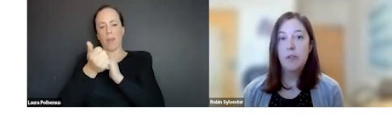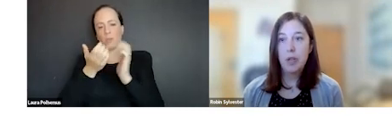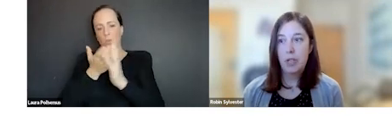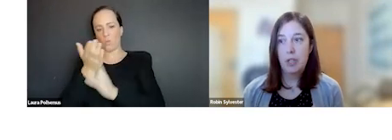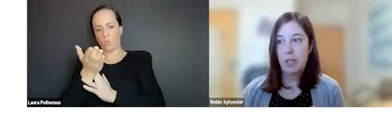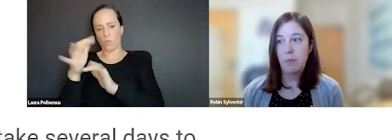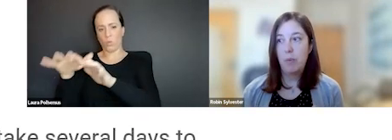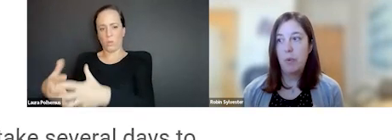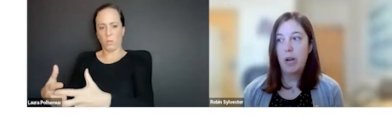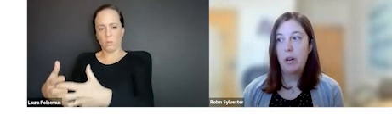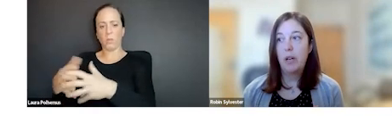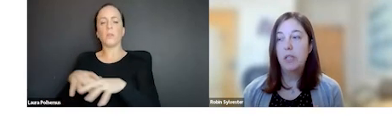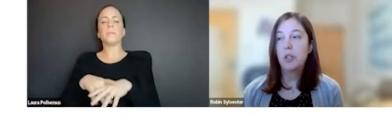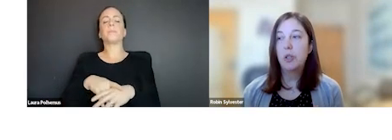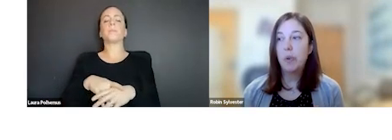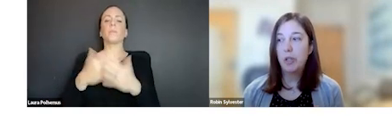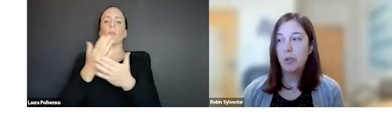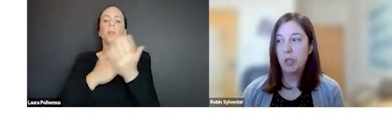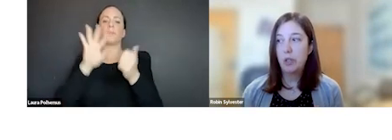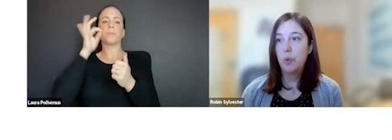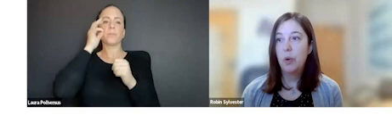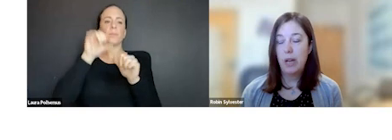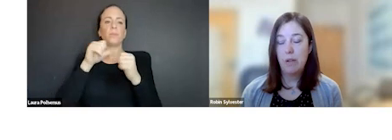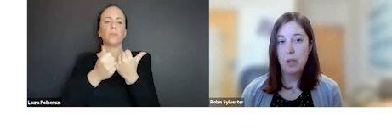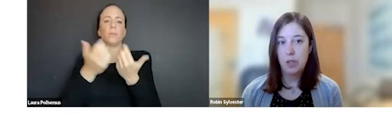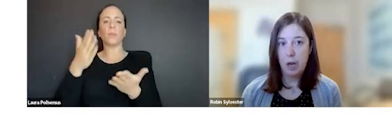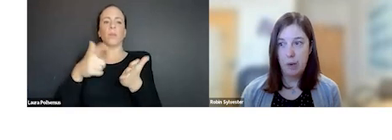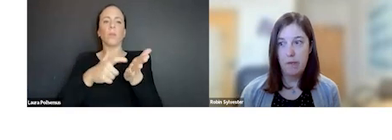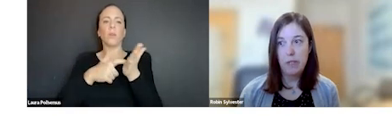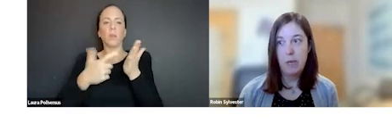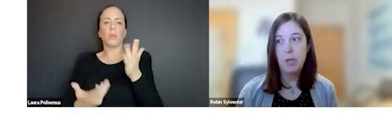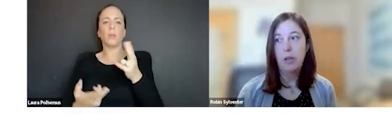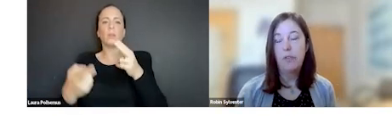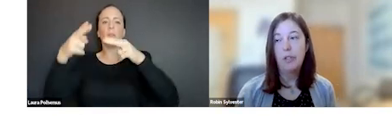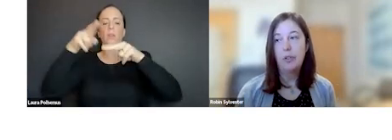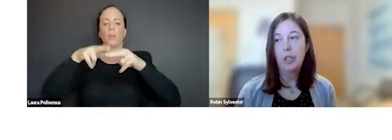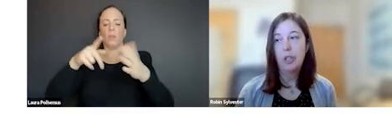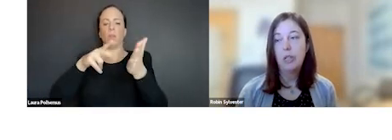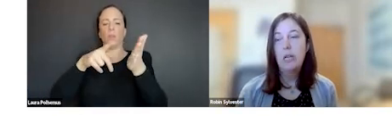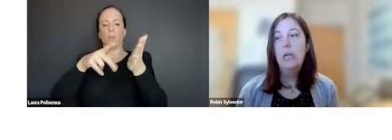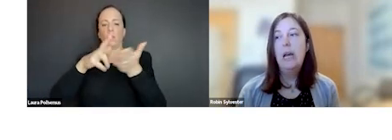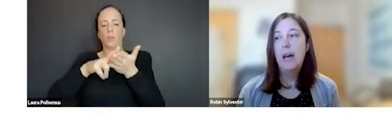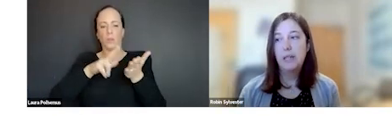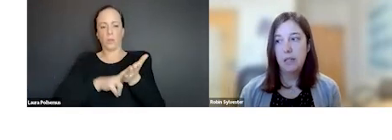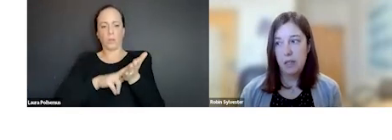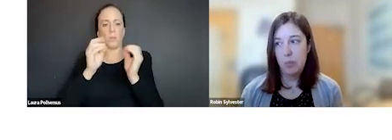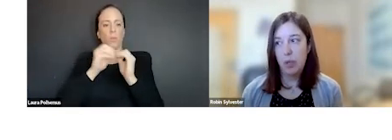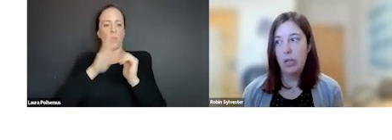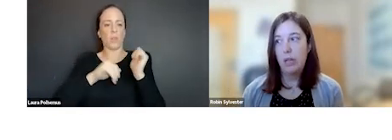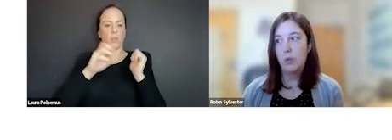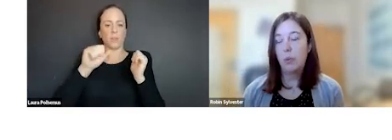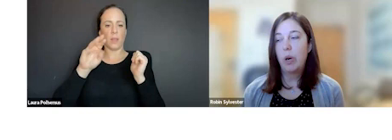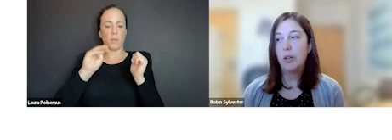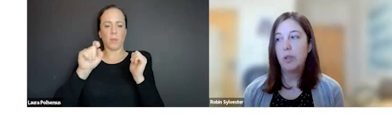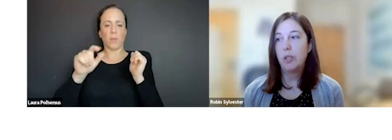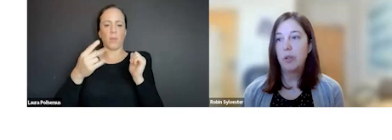Some federal agencies may require additional registrations or accounts on top of the SAM.gov registration. As an example,